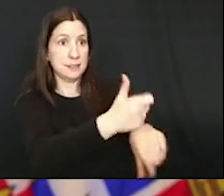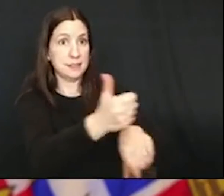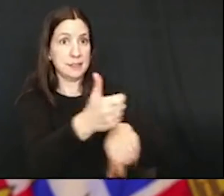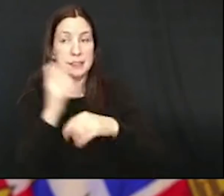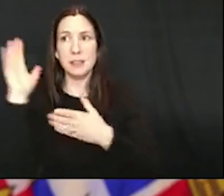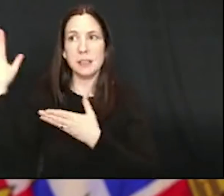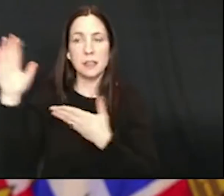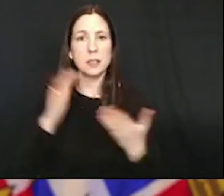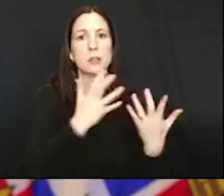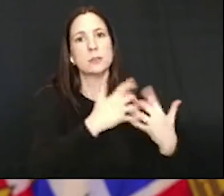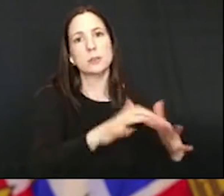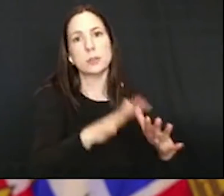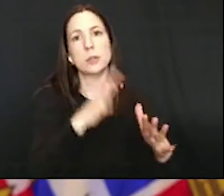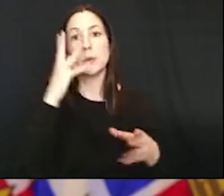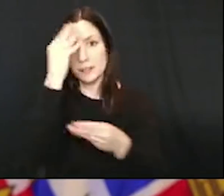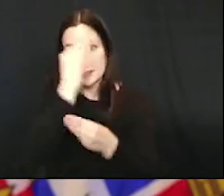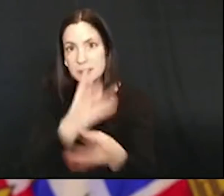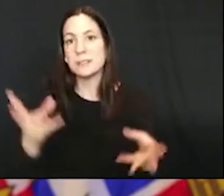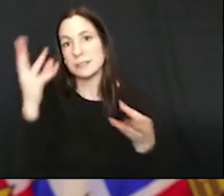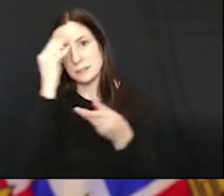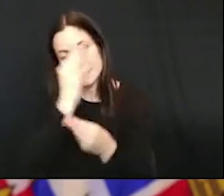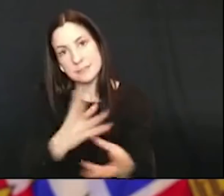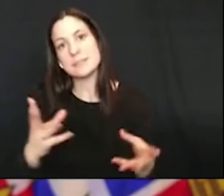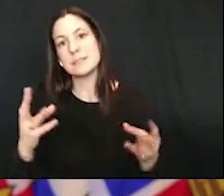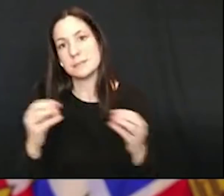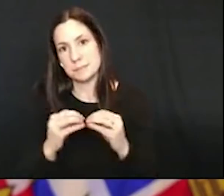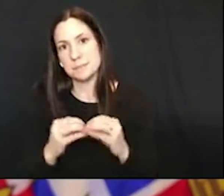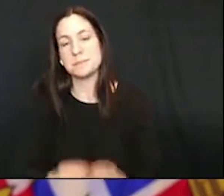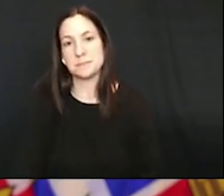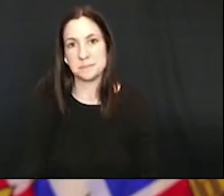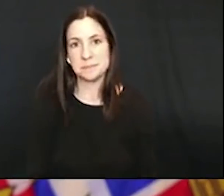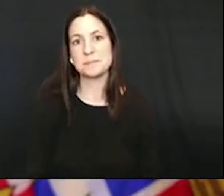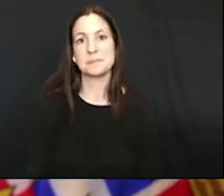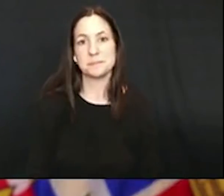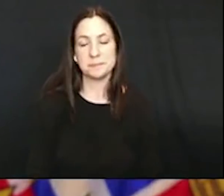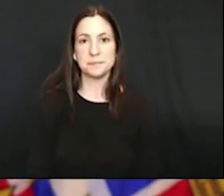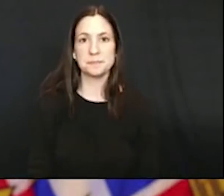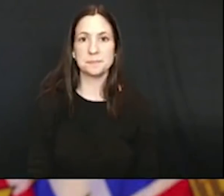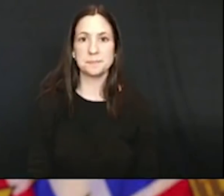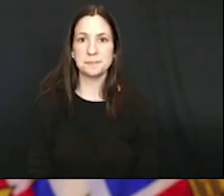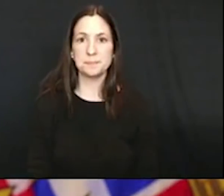program, we will have those details for people.